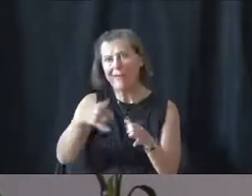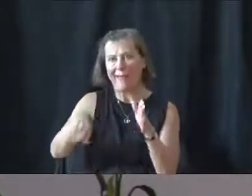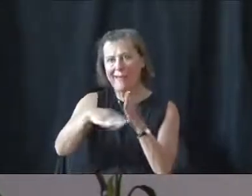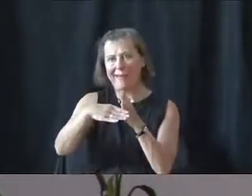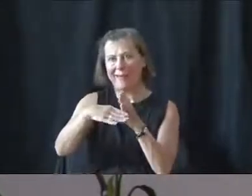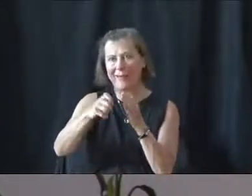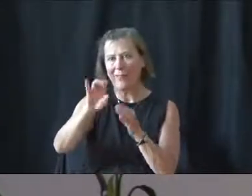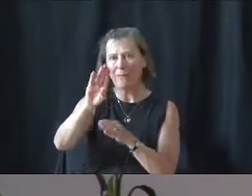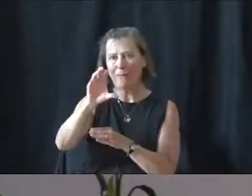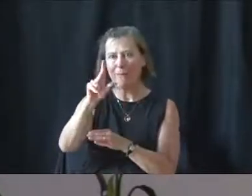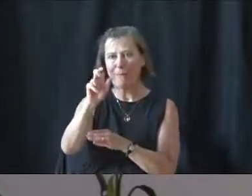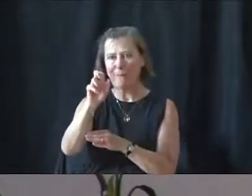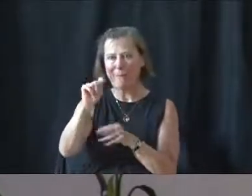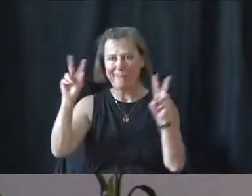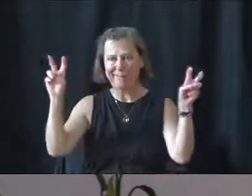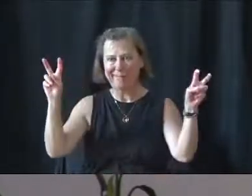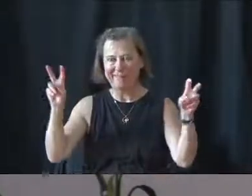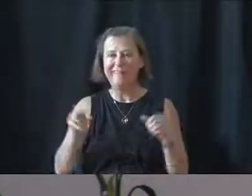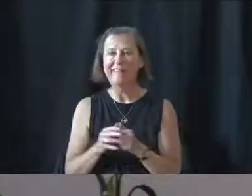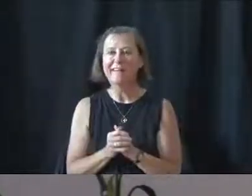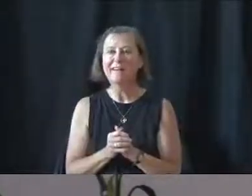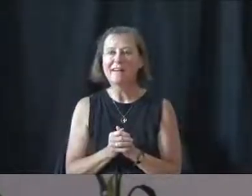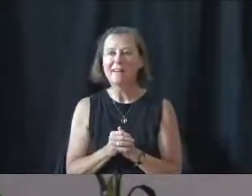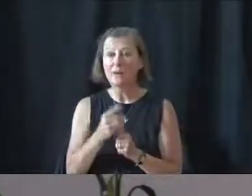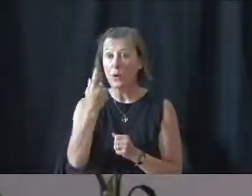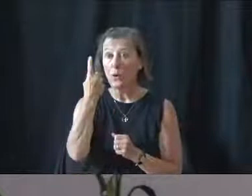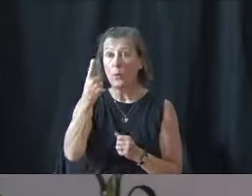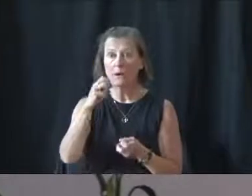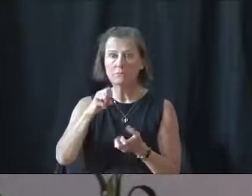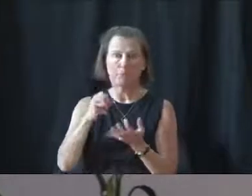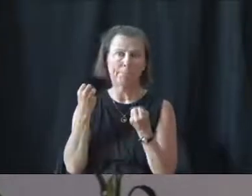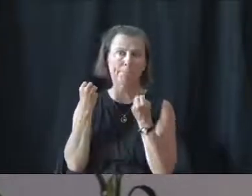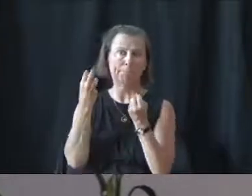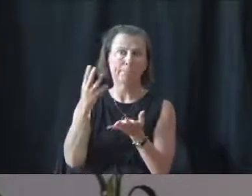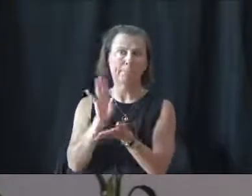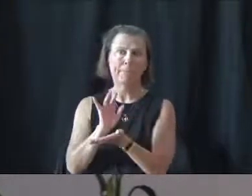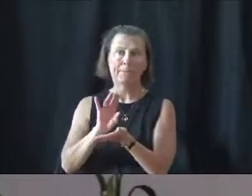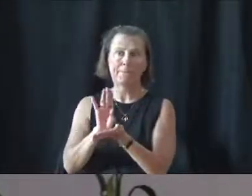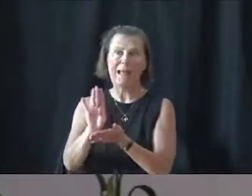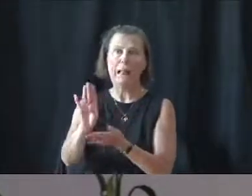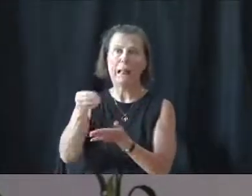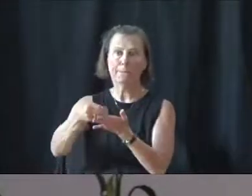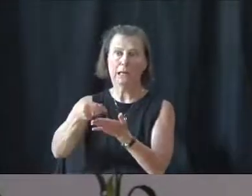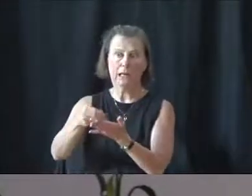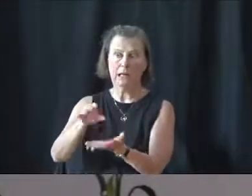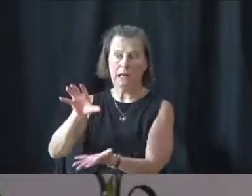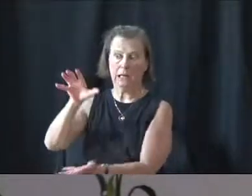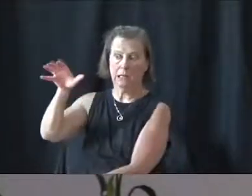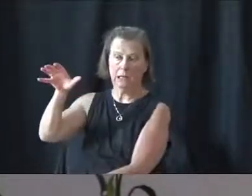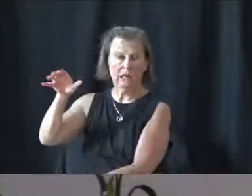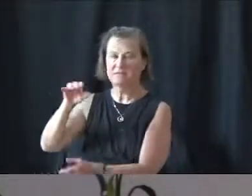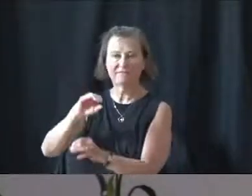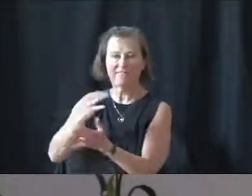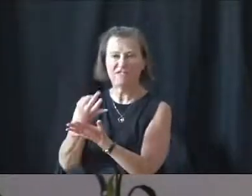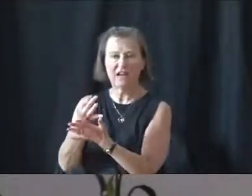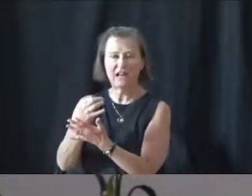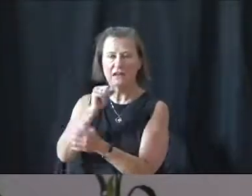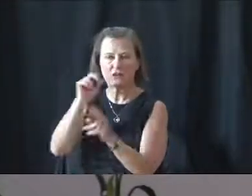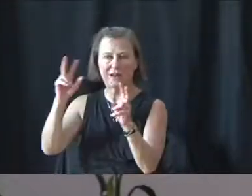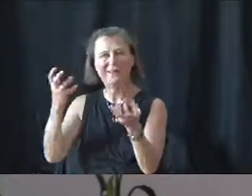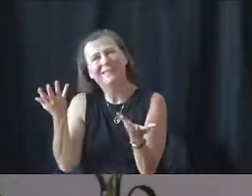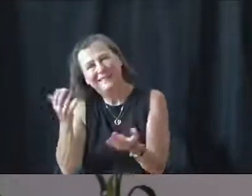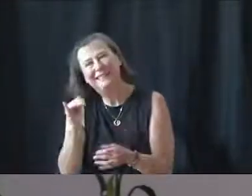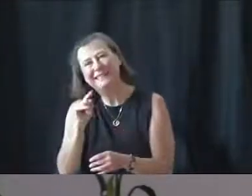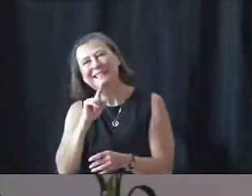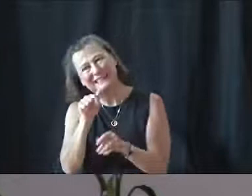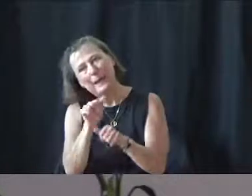bucket. Since one of them is a billionaire, financial considerations are not an issue. It's a Hollywood movie, after